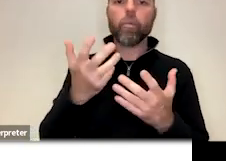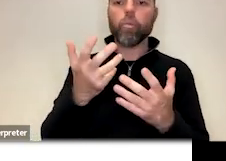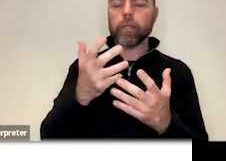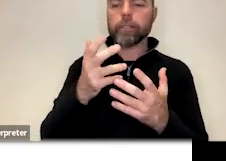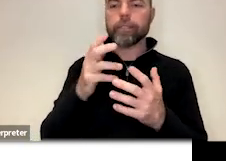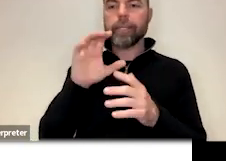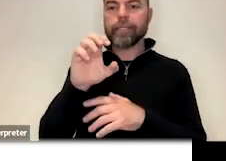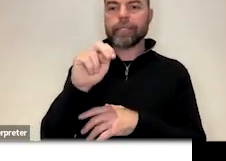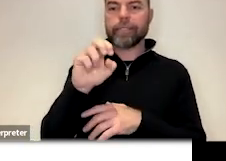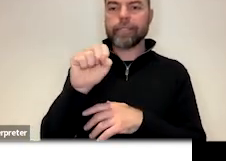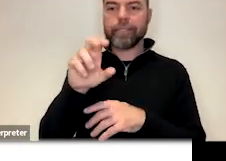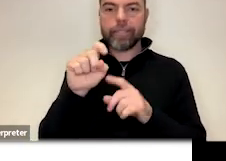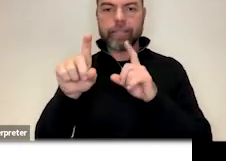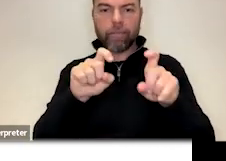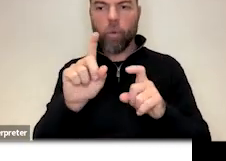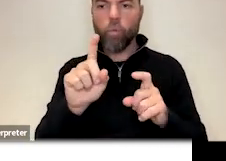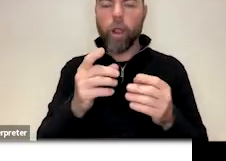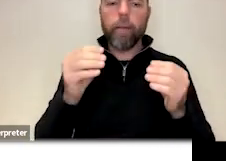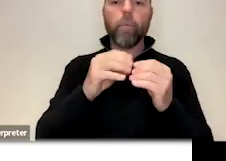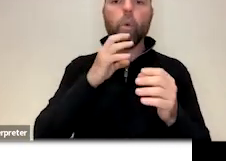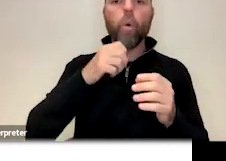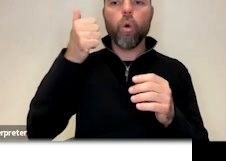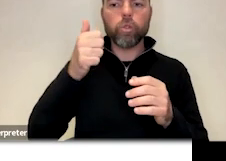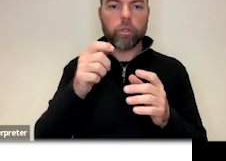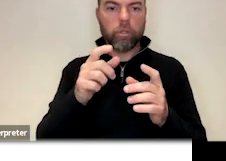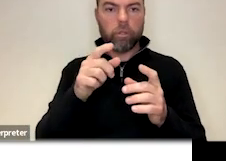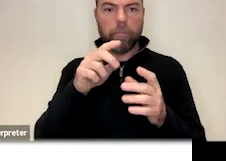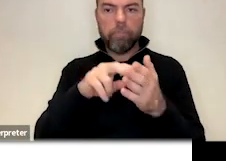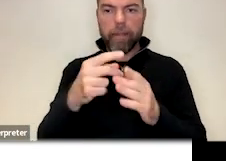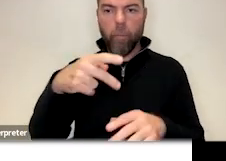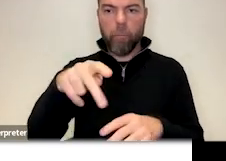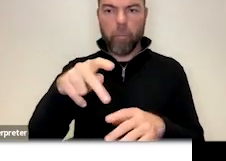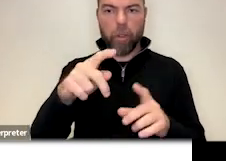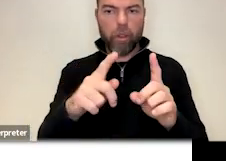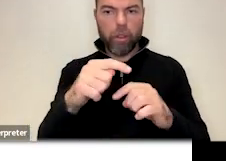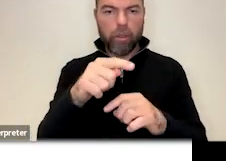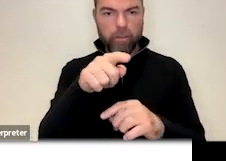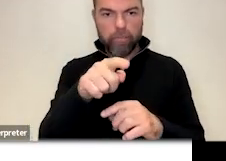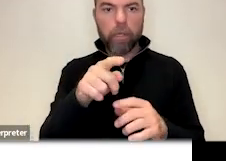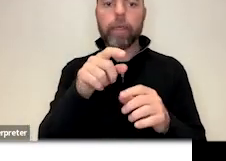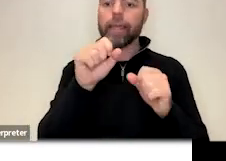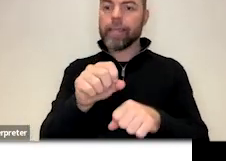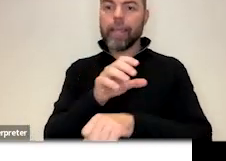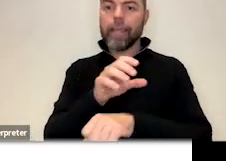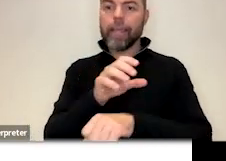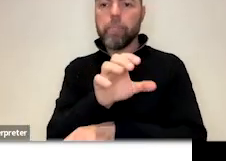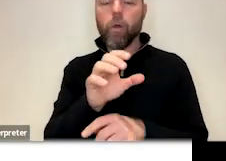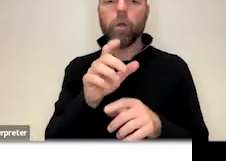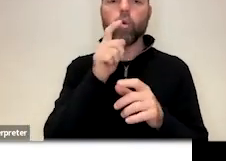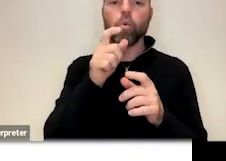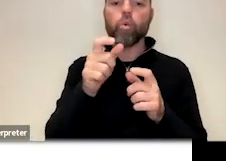census tracts that have higher concentrations of older adults are the purple ones. So this can empower an emergency manager to